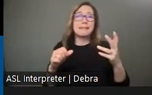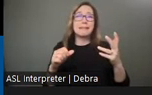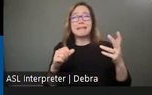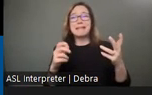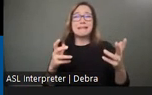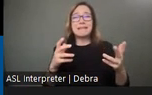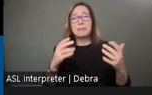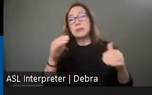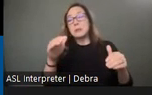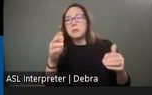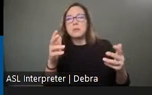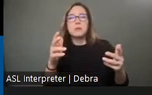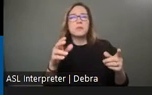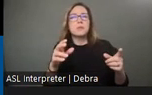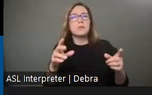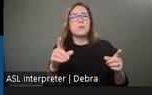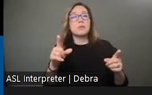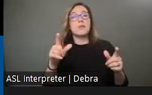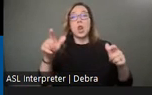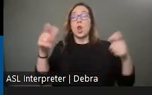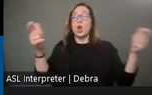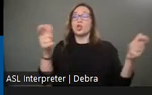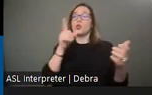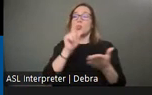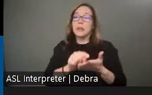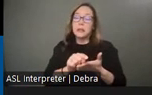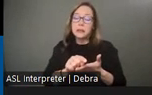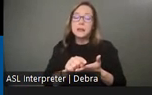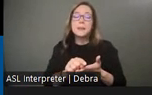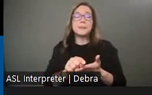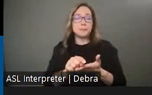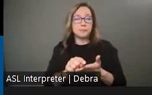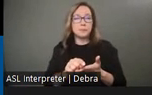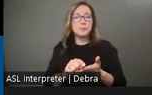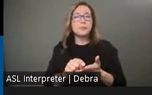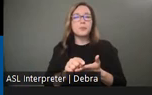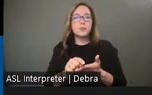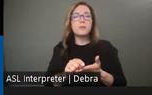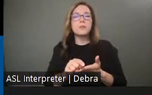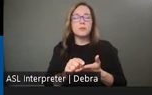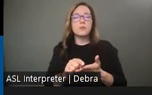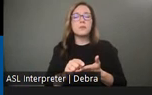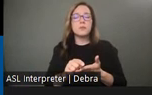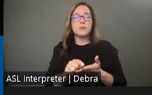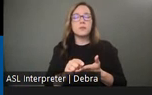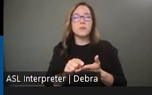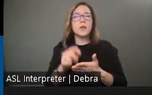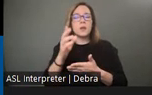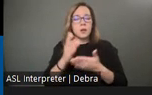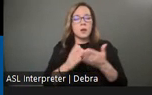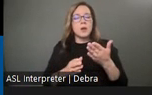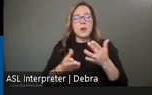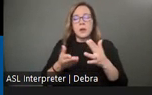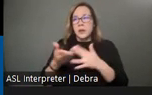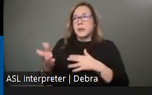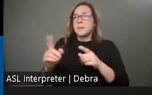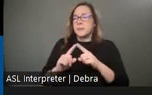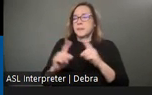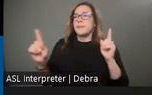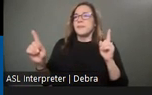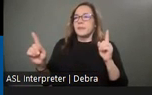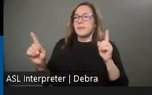you can get things like larger print. There are some through different requests that you can do,